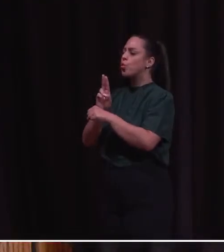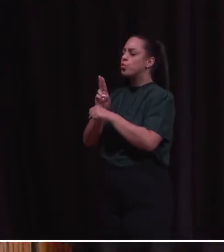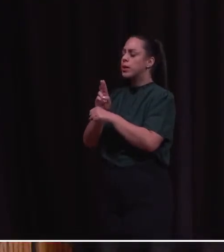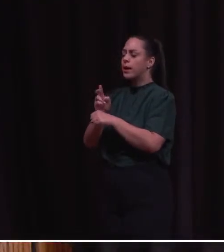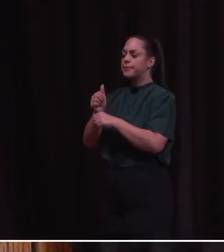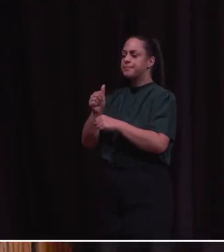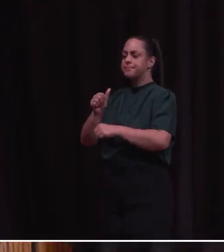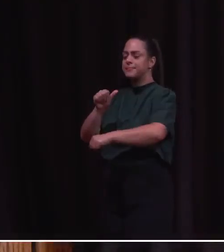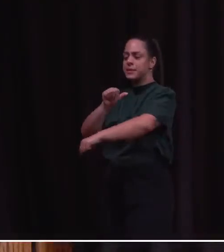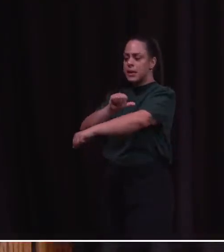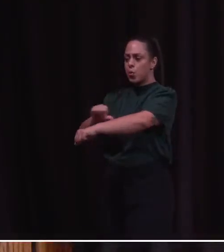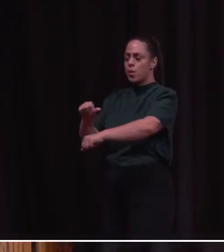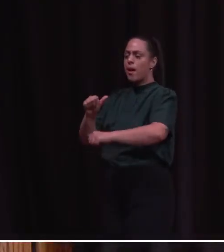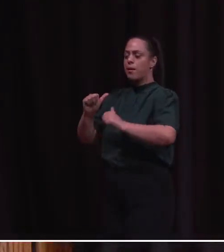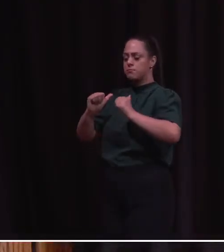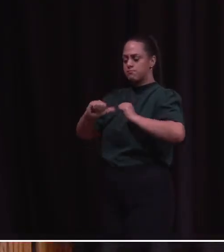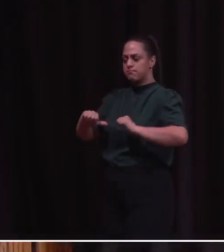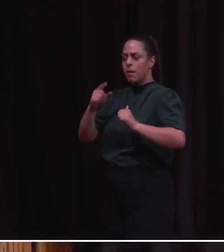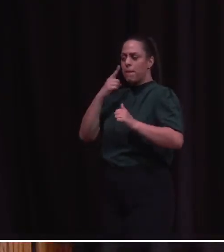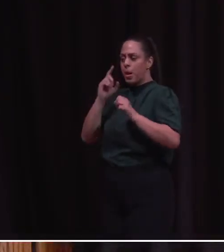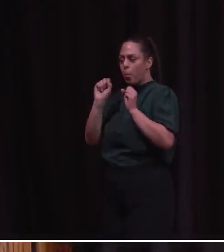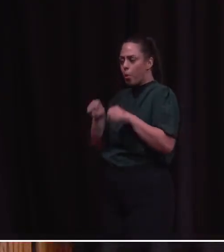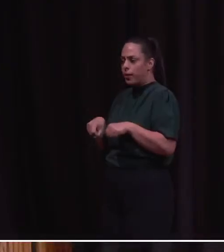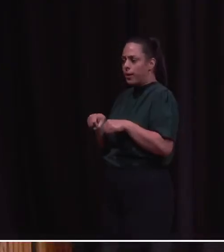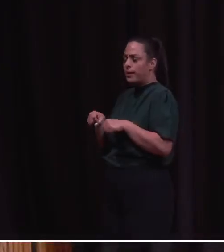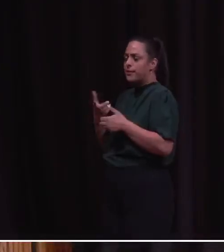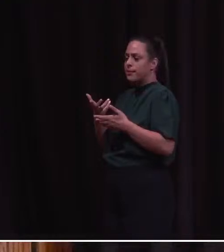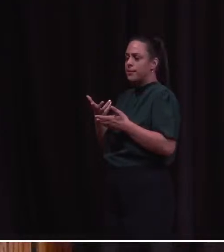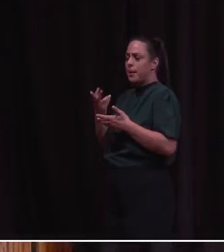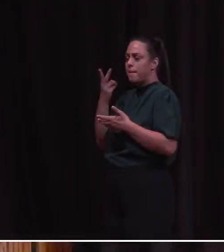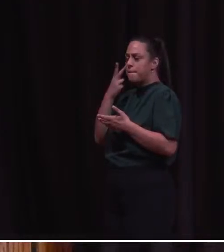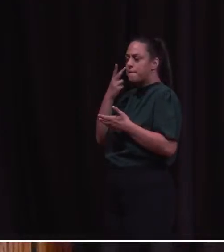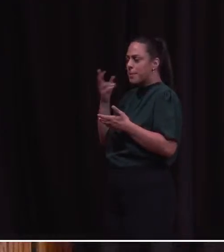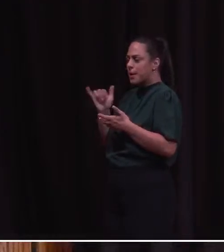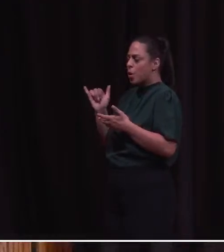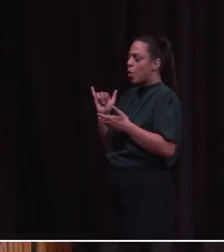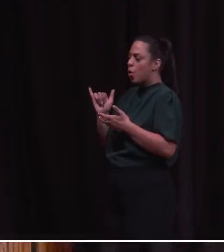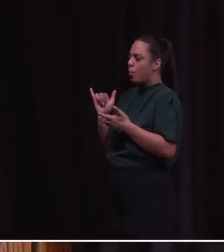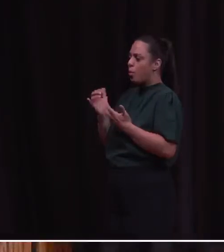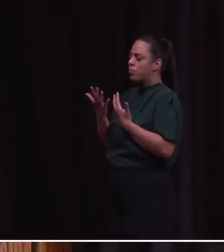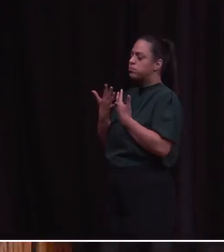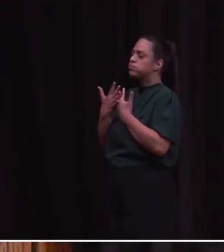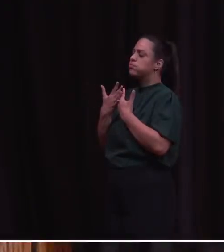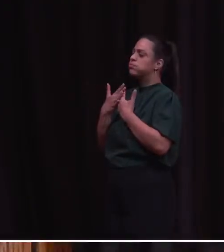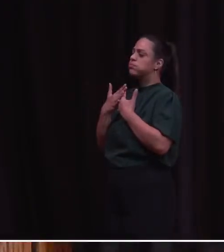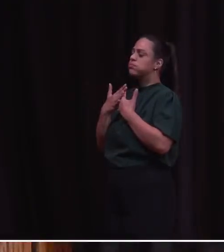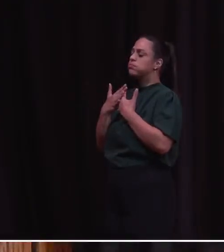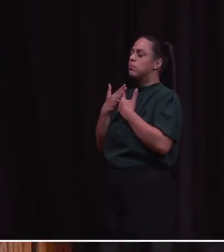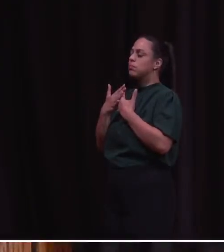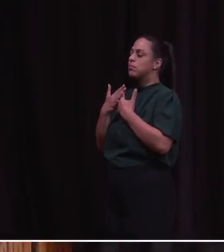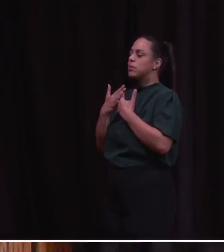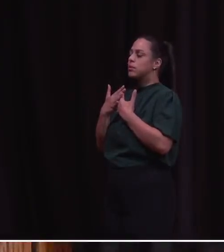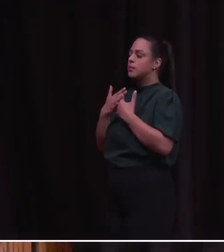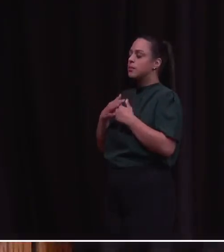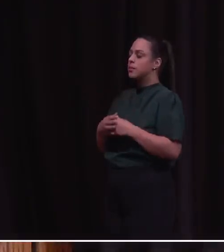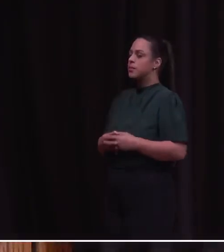racially exclusive social privileges, such as the right to inherit and own property.